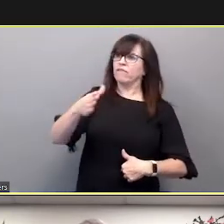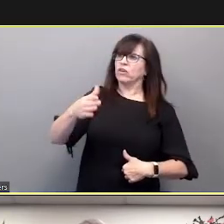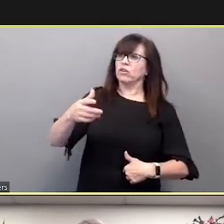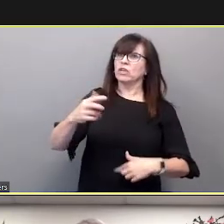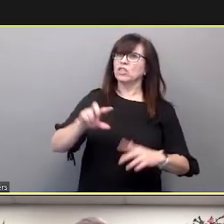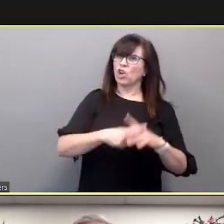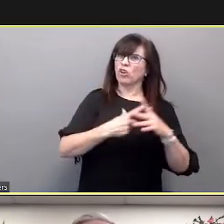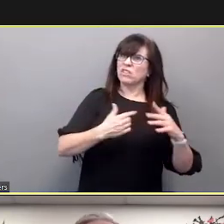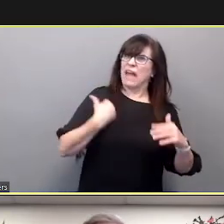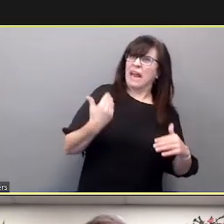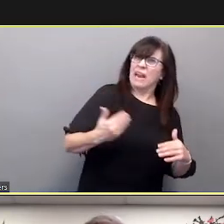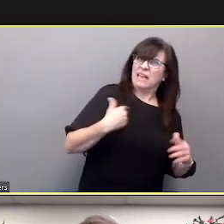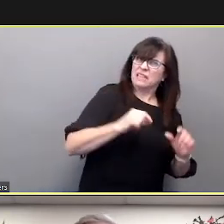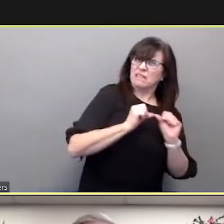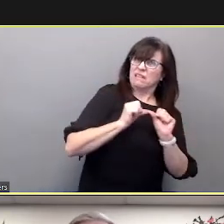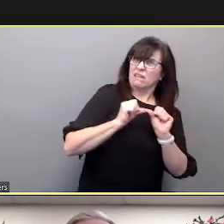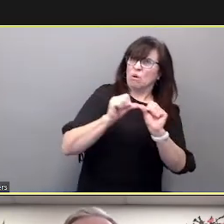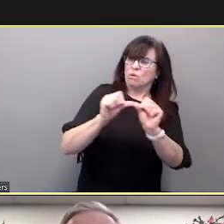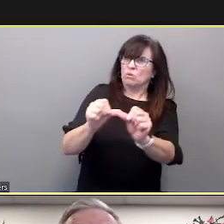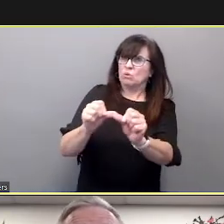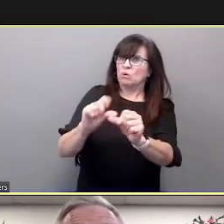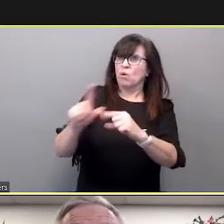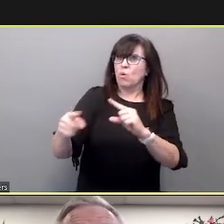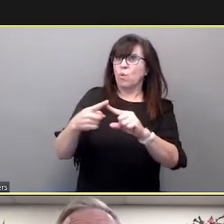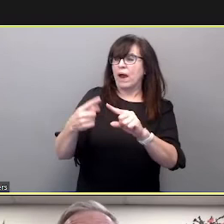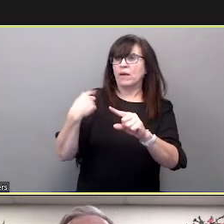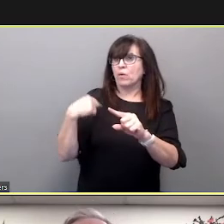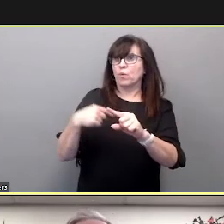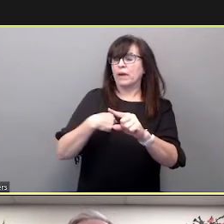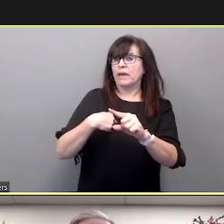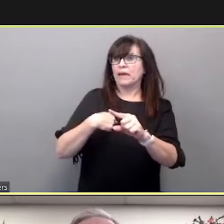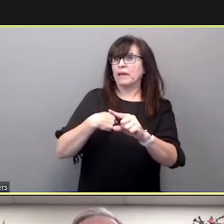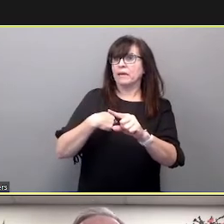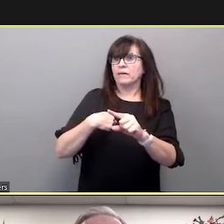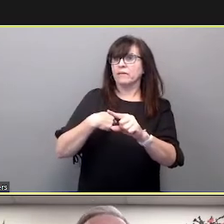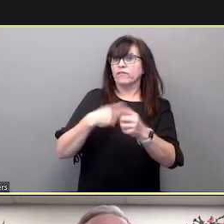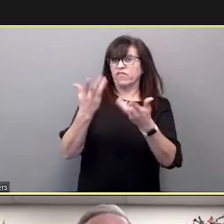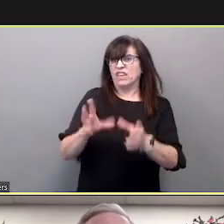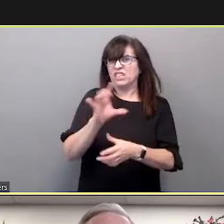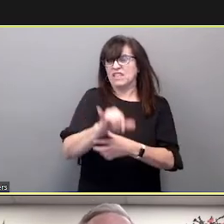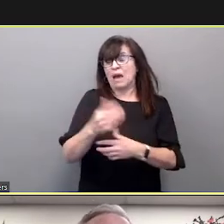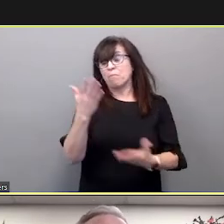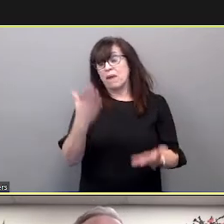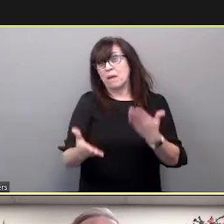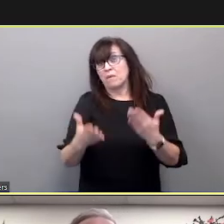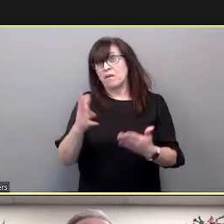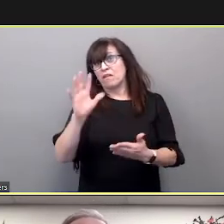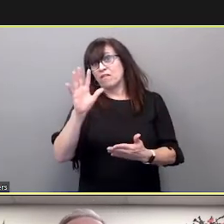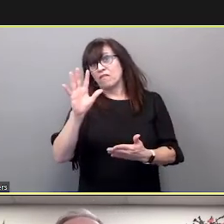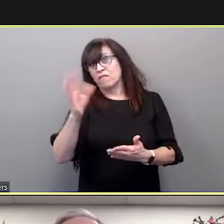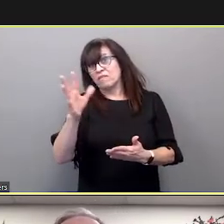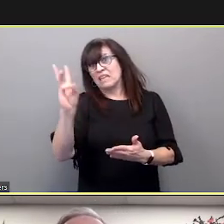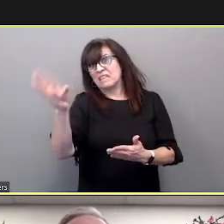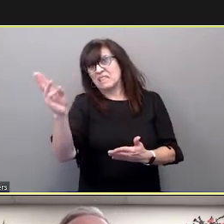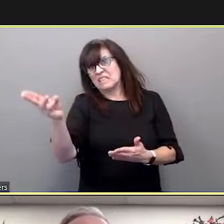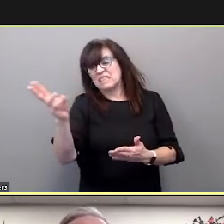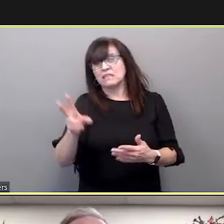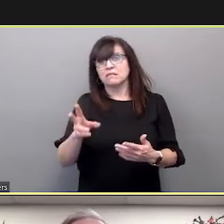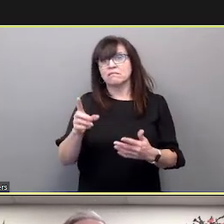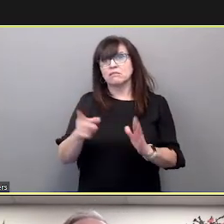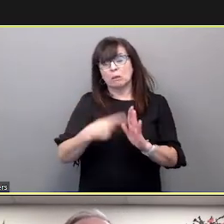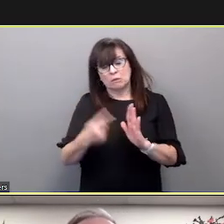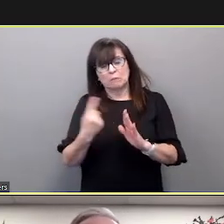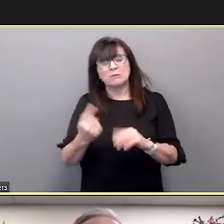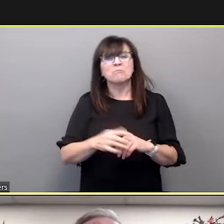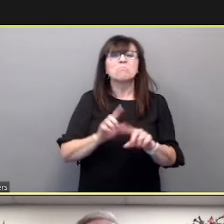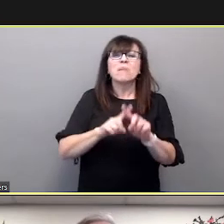and lasts till whenever we get over adolescence, which may be in people's 50s and 60s in some cases. But